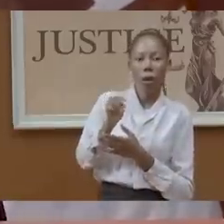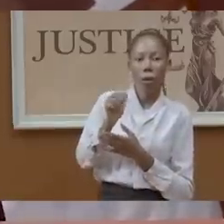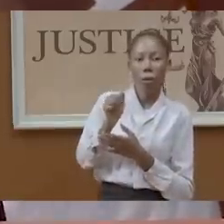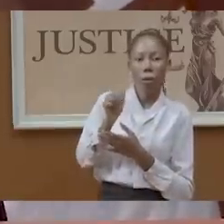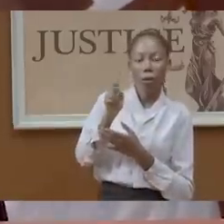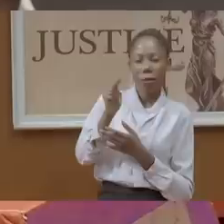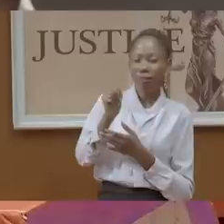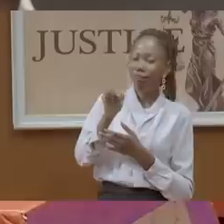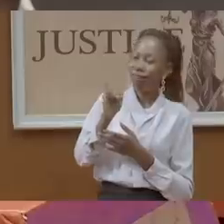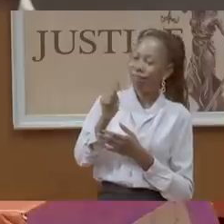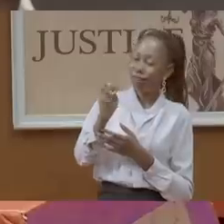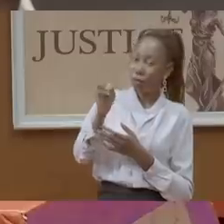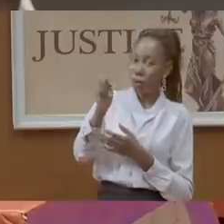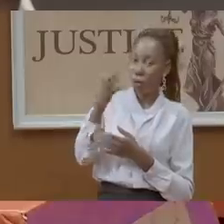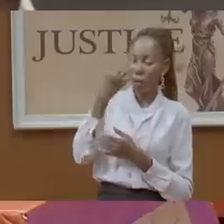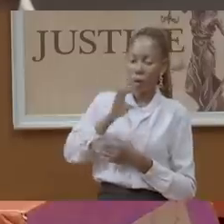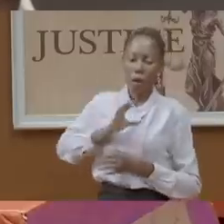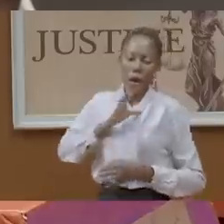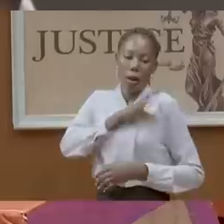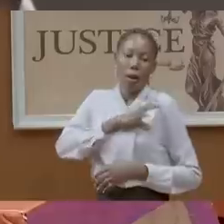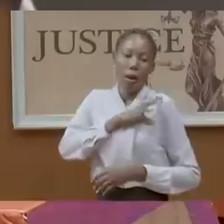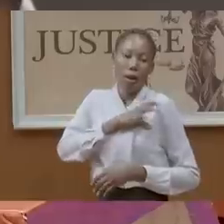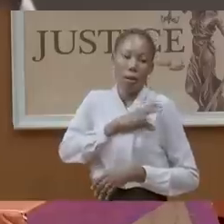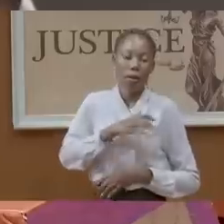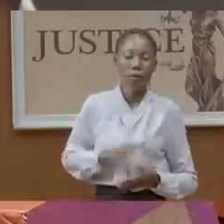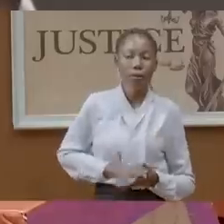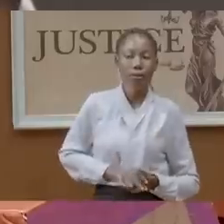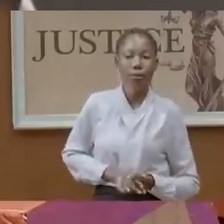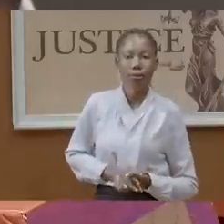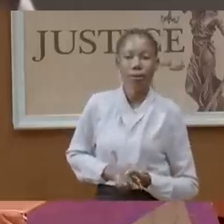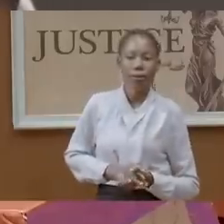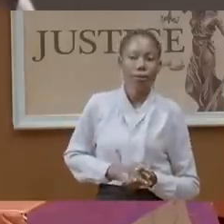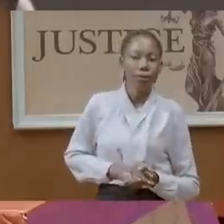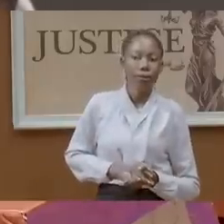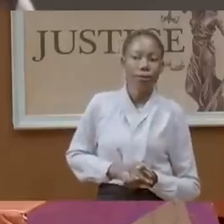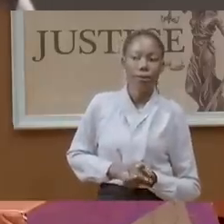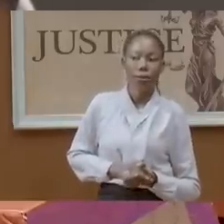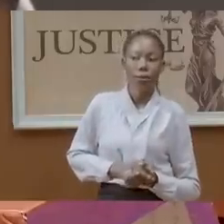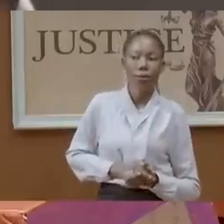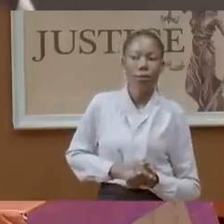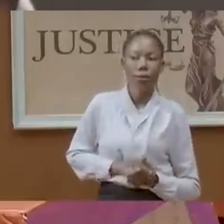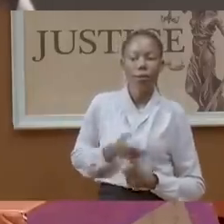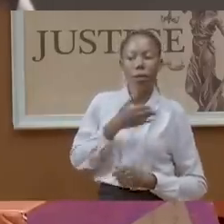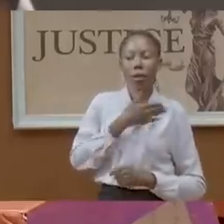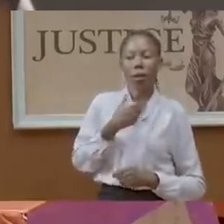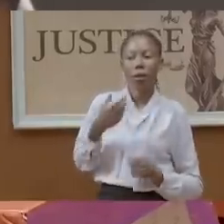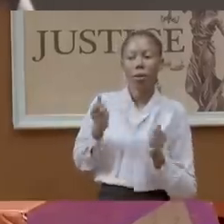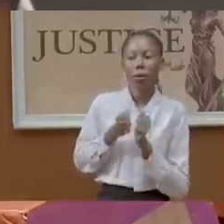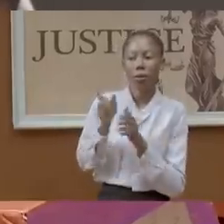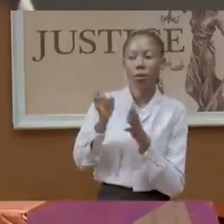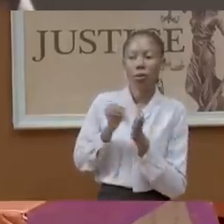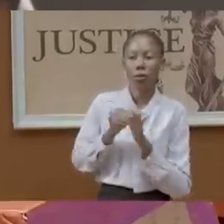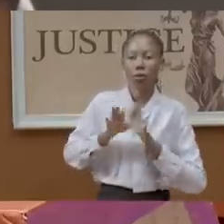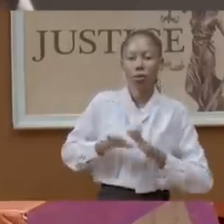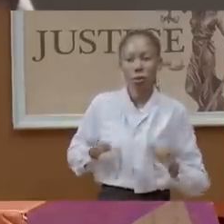have to say on that? Yeah. The aspect of defamation of character, even within my children